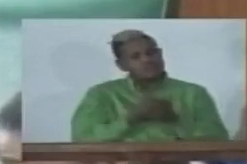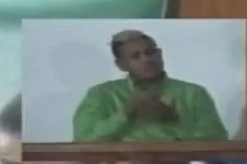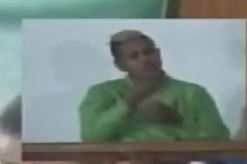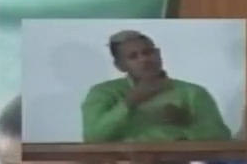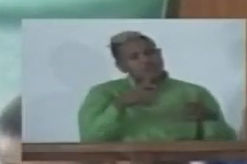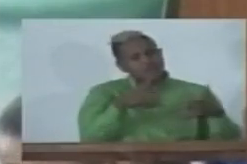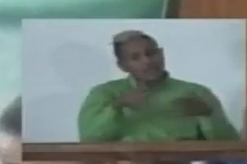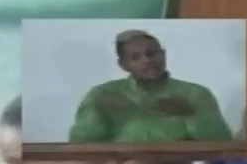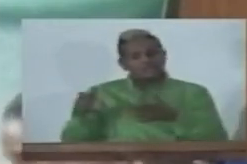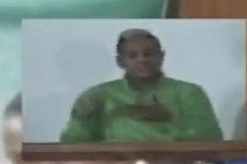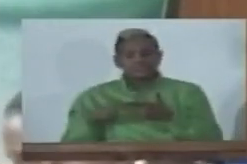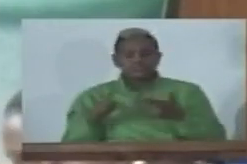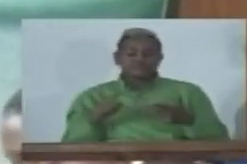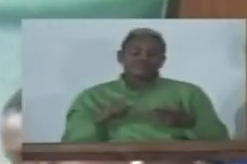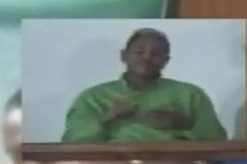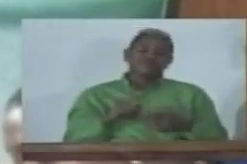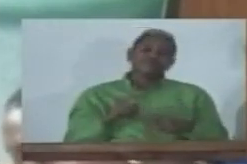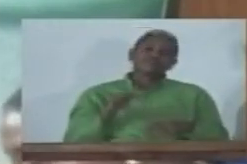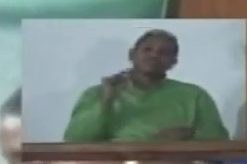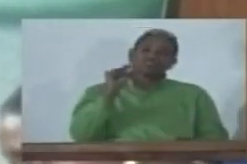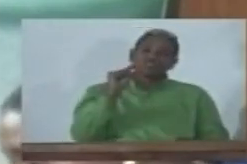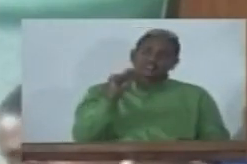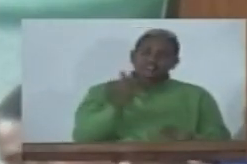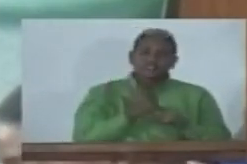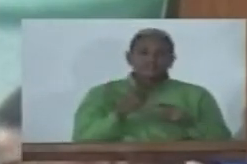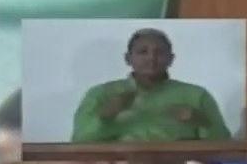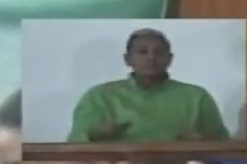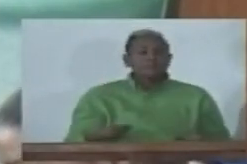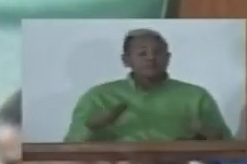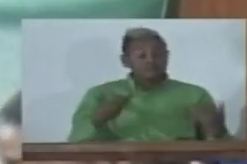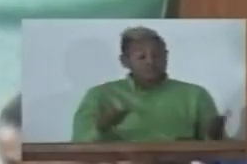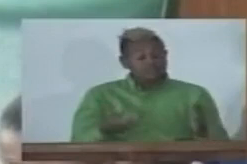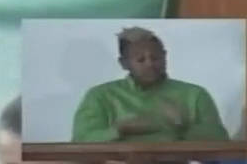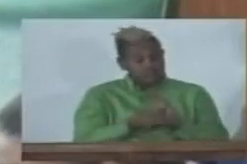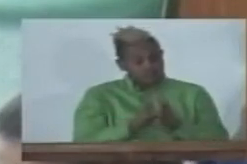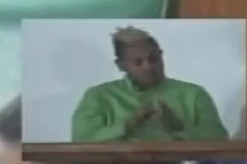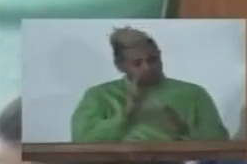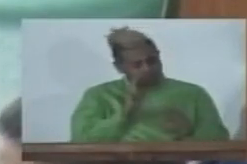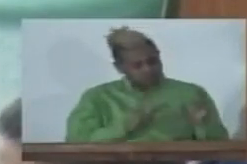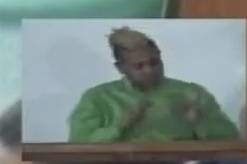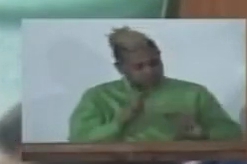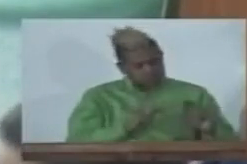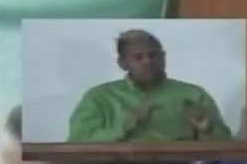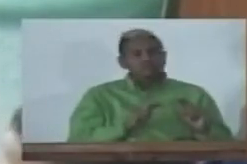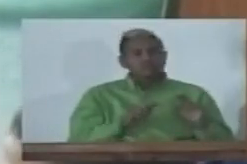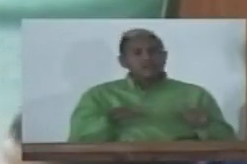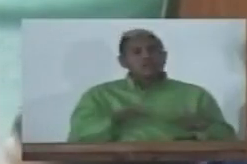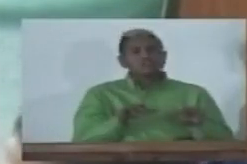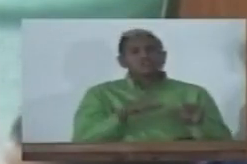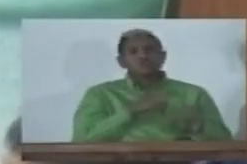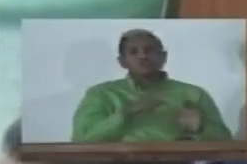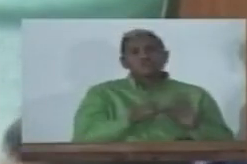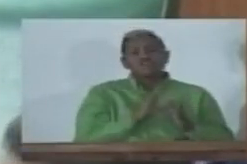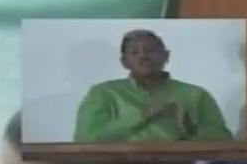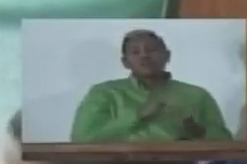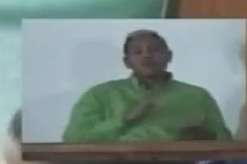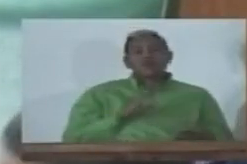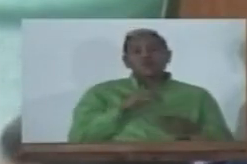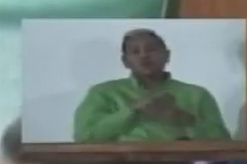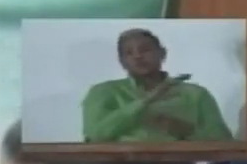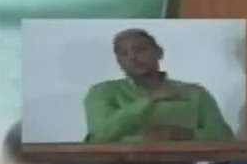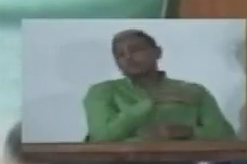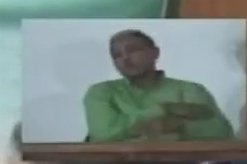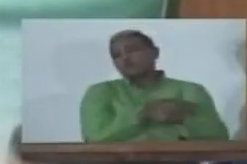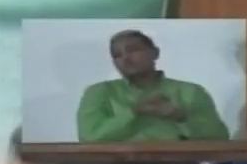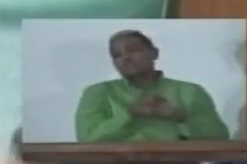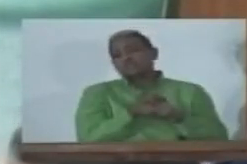entities. G. The procedure for the review of the actions and decisions by the review board, including its powers to